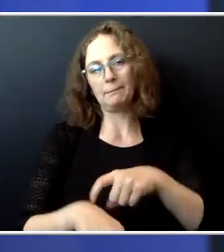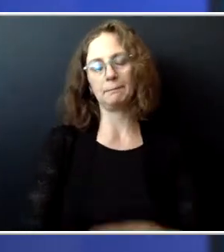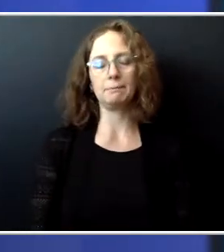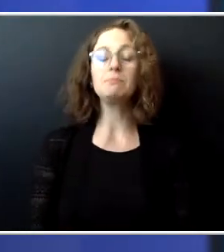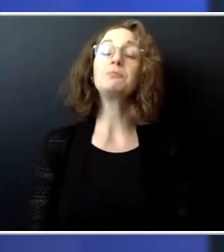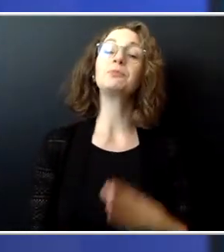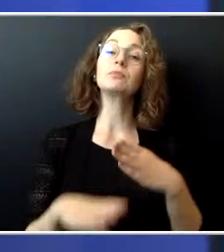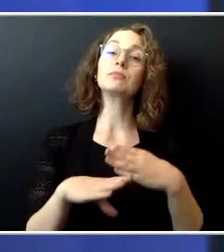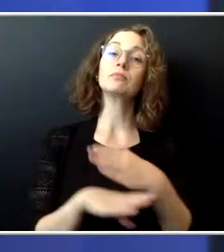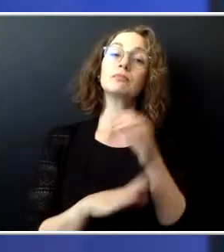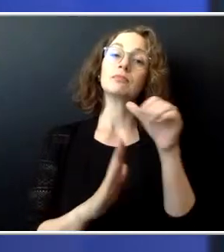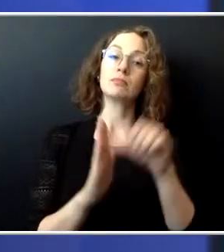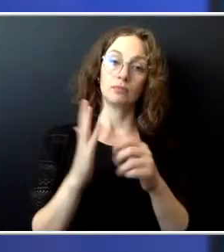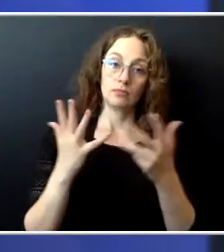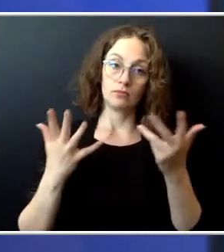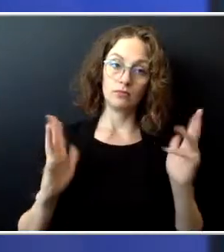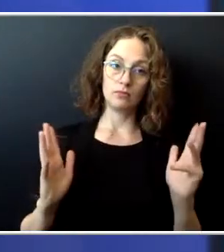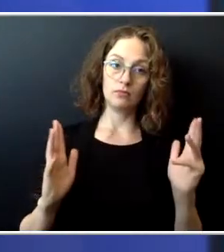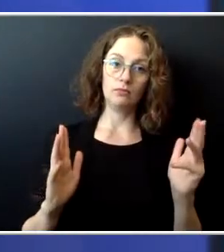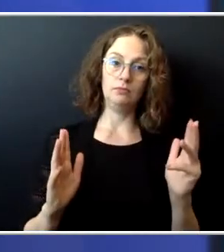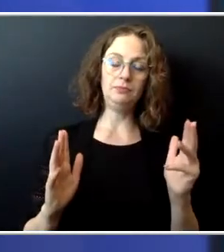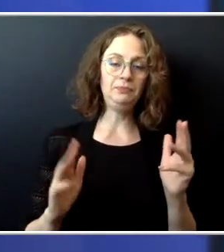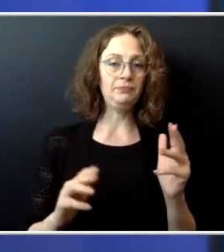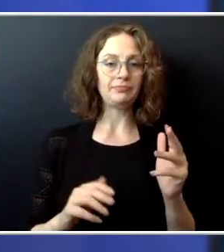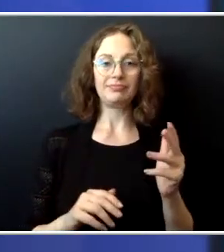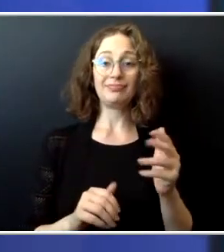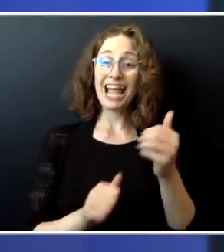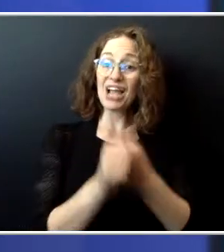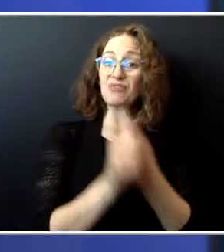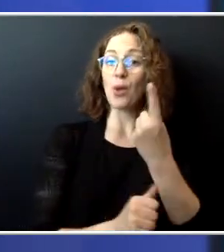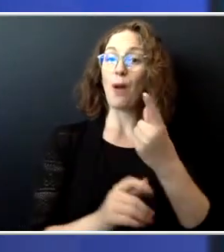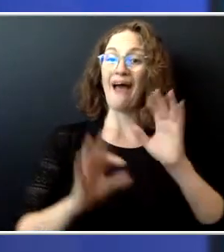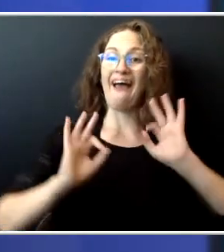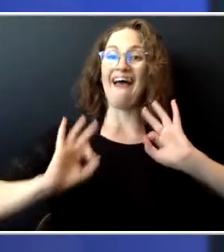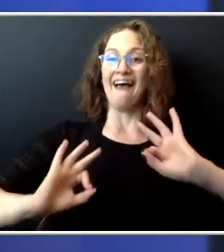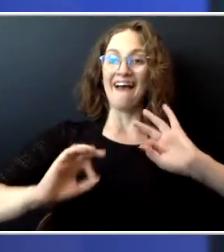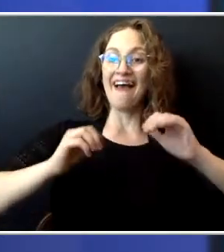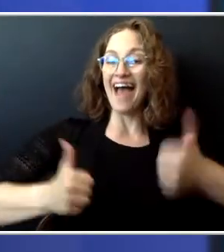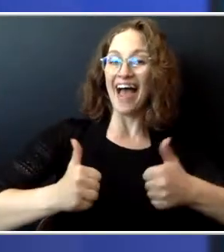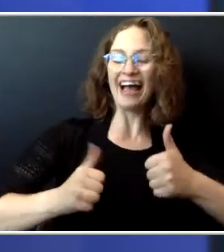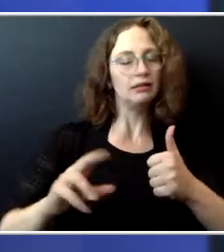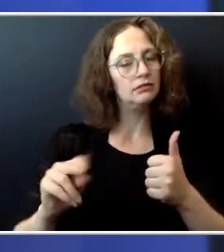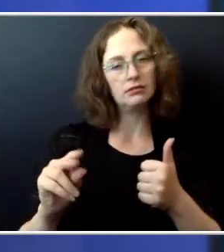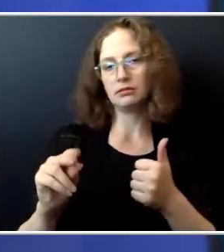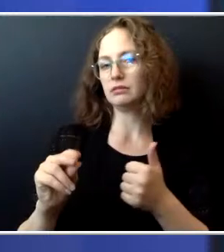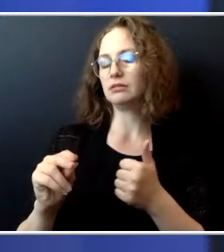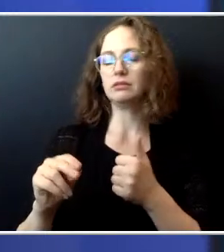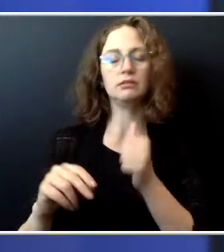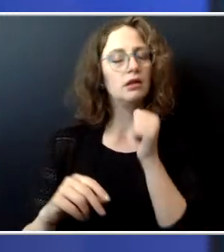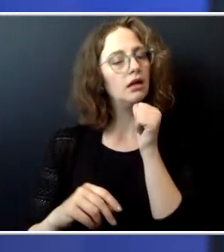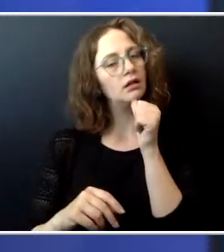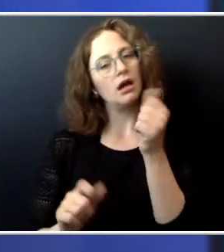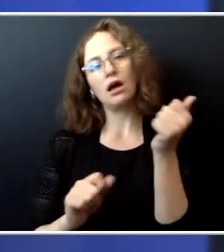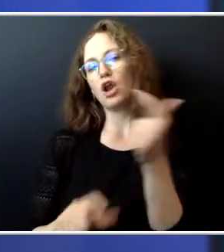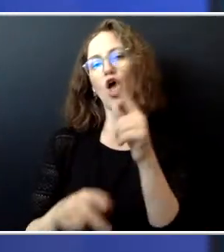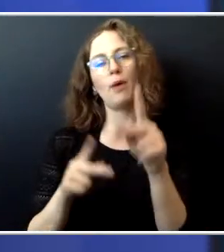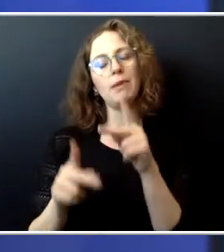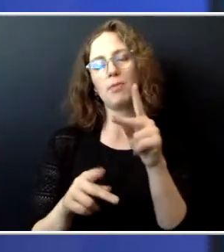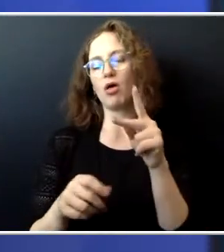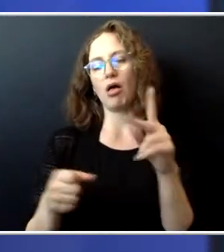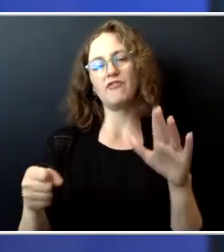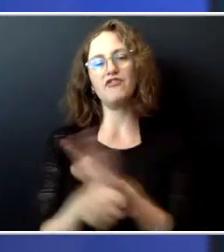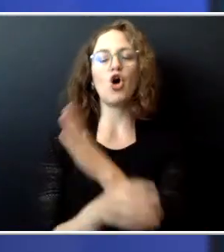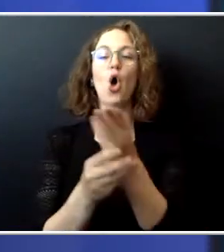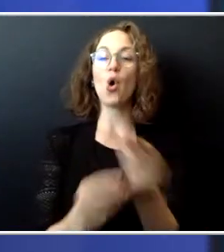not everyone's lucky. Not everyone had a complete remission. Actually, the recurrent rate for